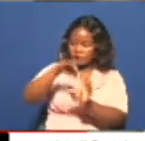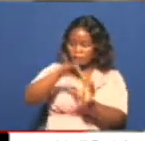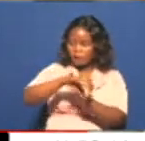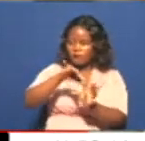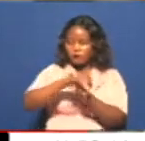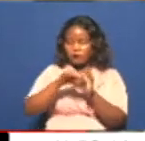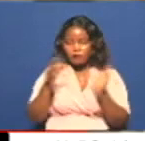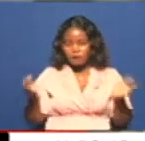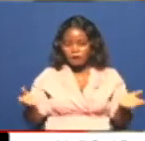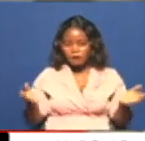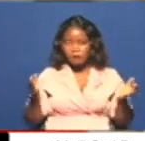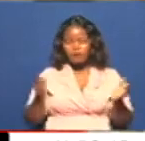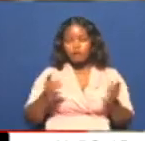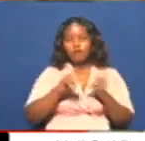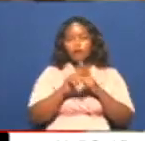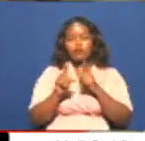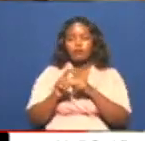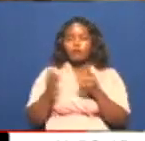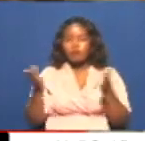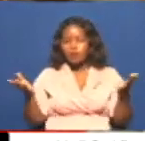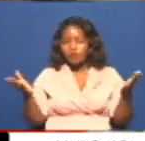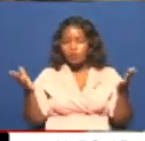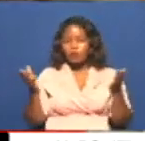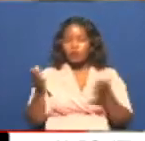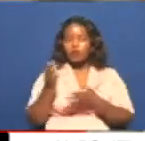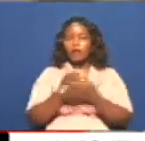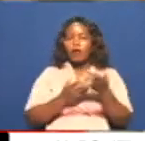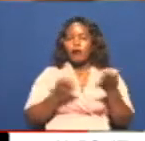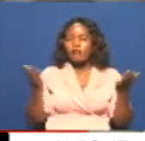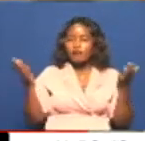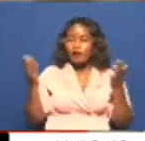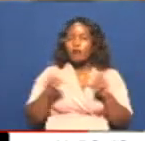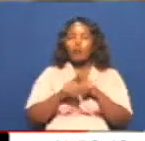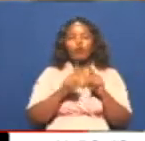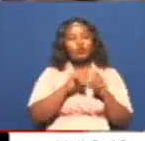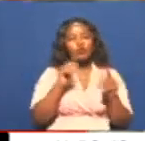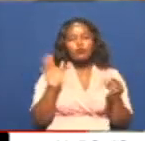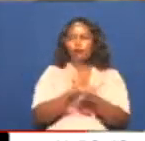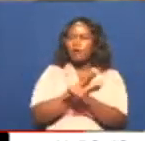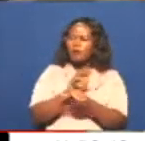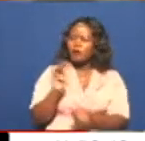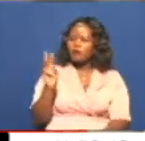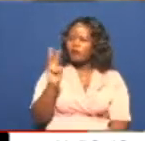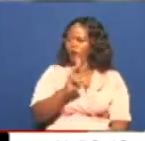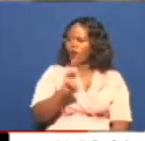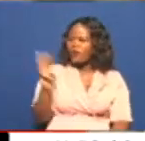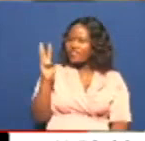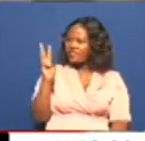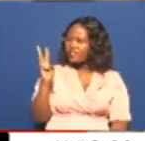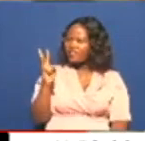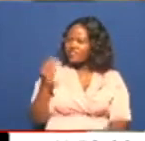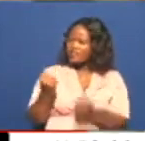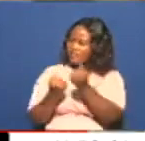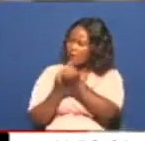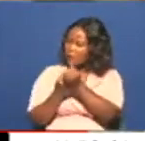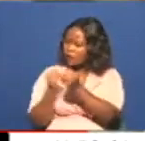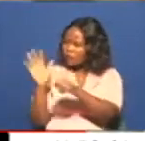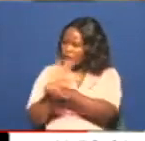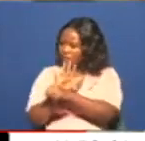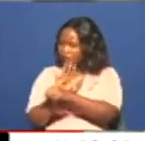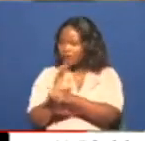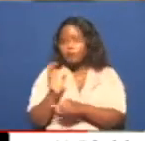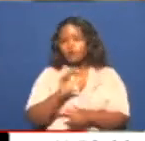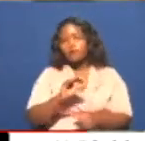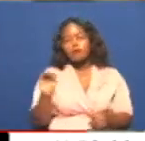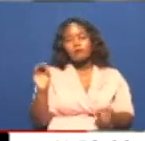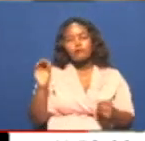There were less than 500,000. Mm-hmm. Even the whole of Western could not be galvanized behind him. Yes, you know. So what magic